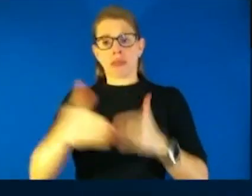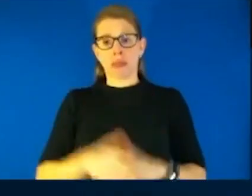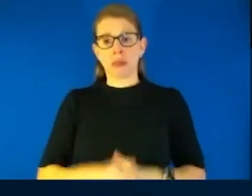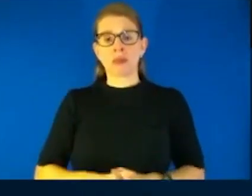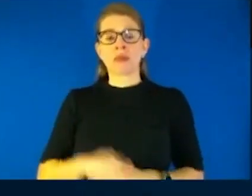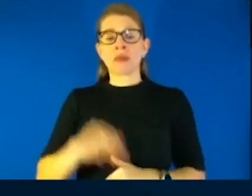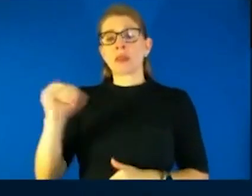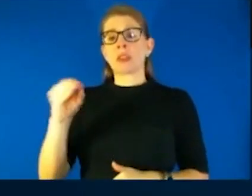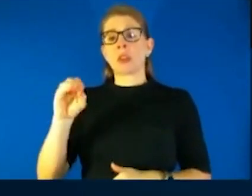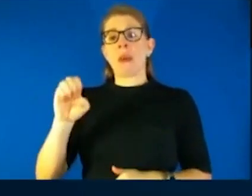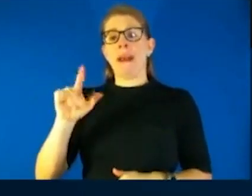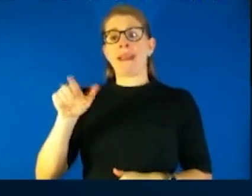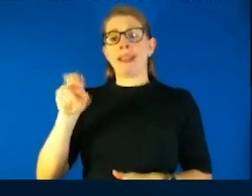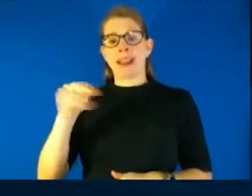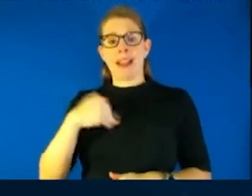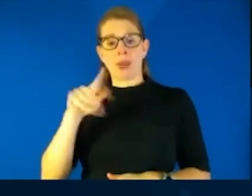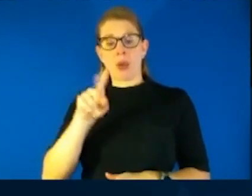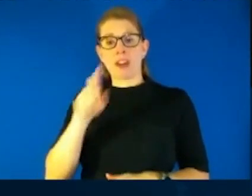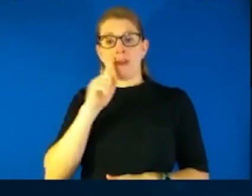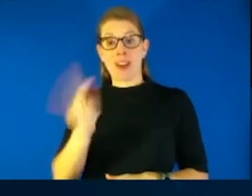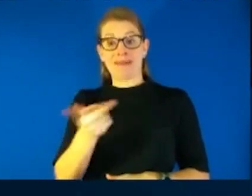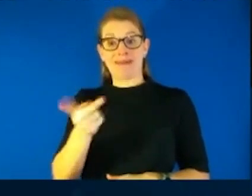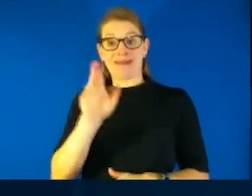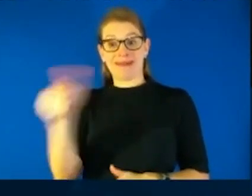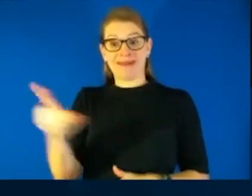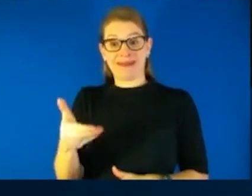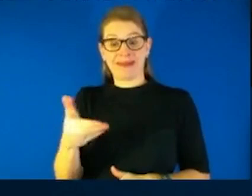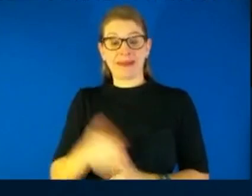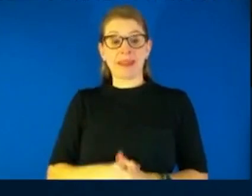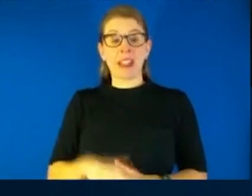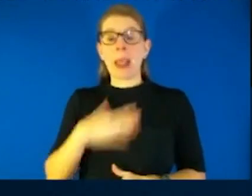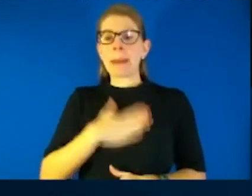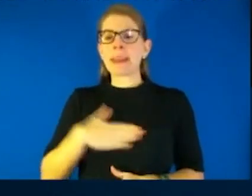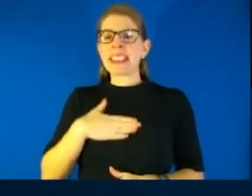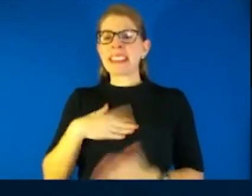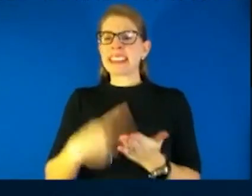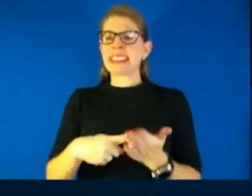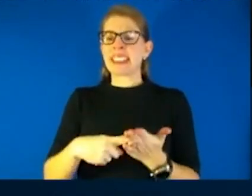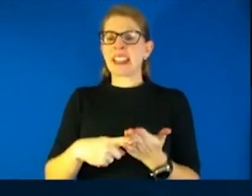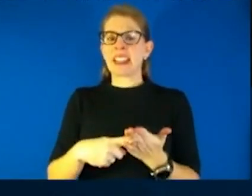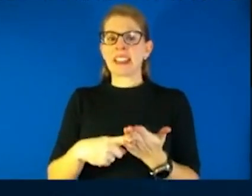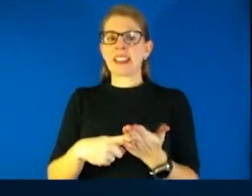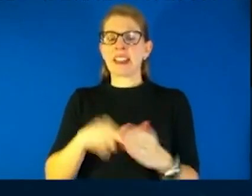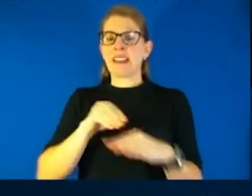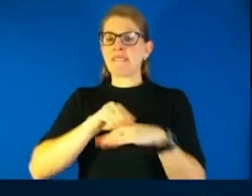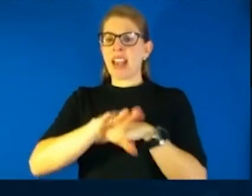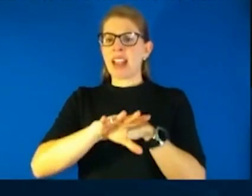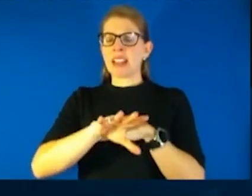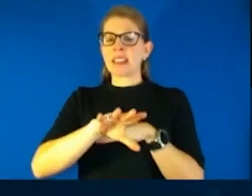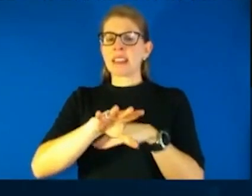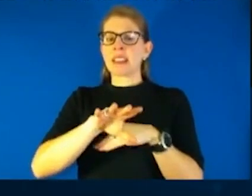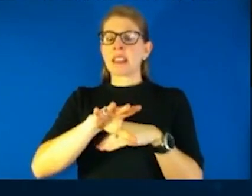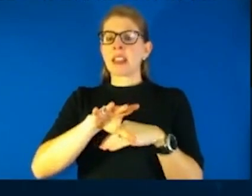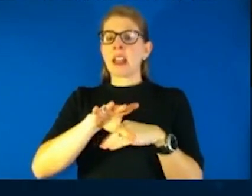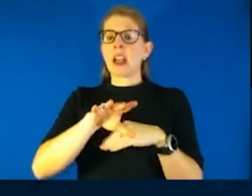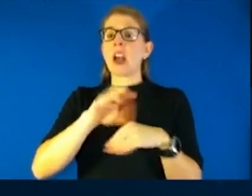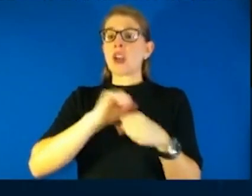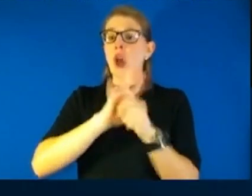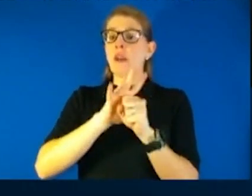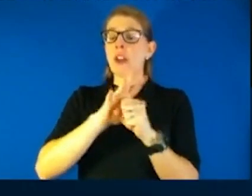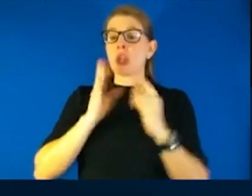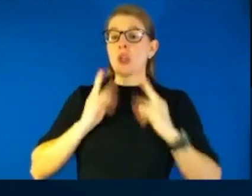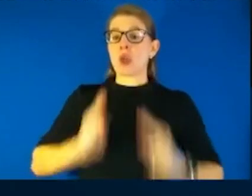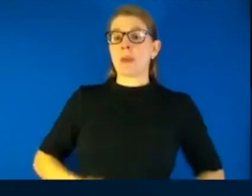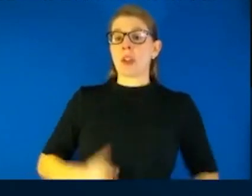question for our guests. Would you both please discuss the effect of transmission of COVID from humans to their